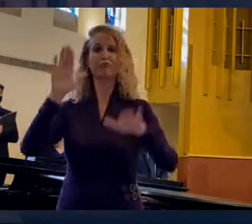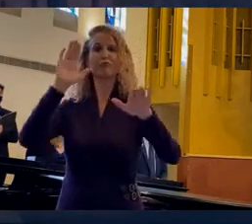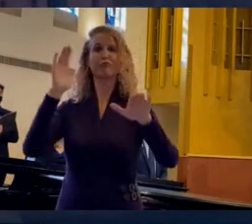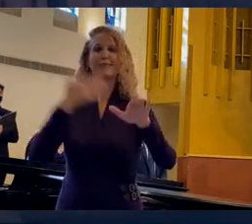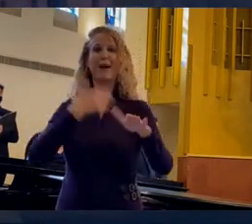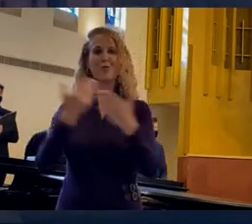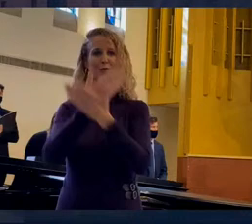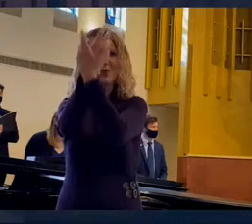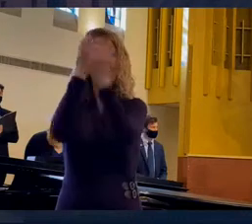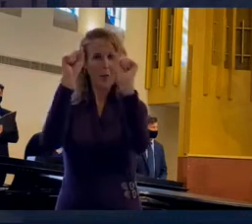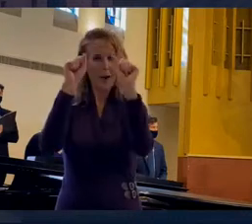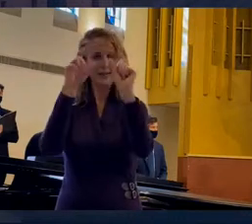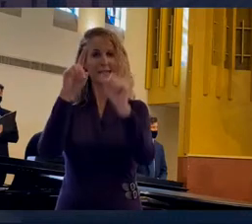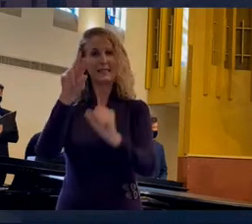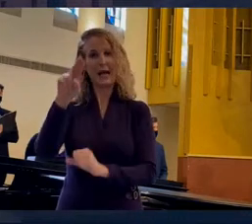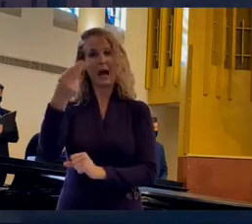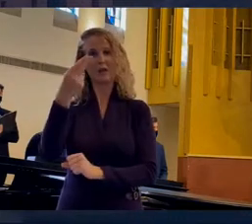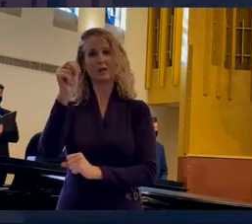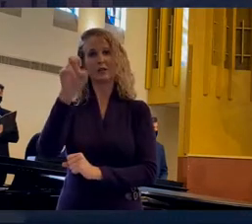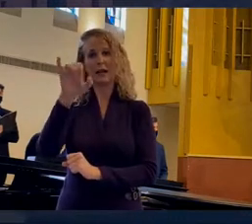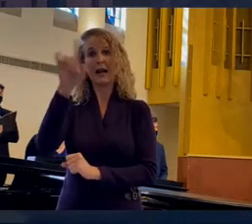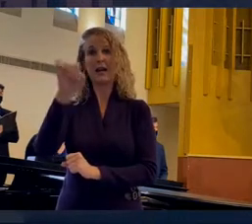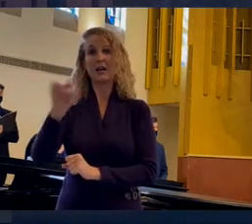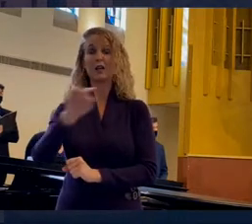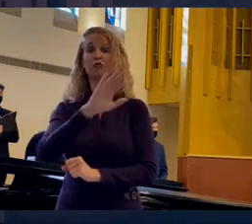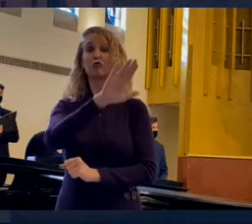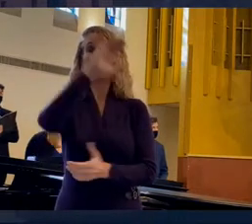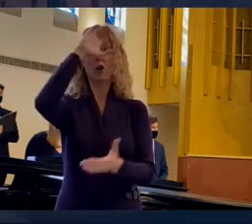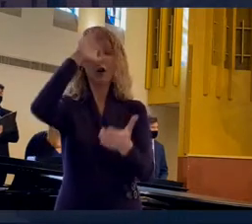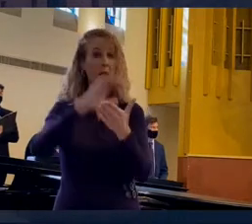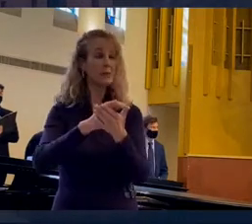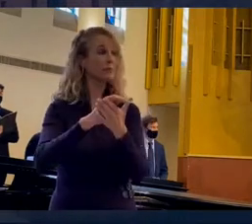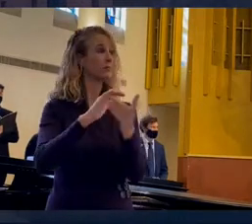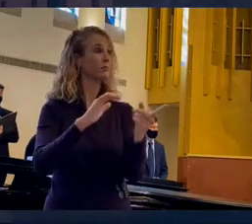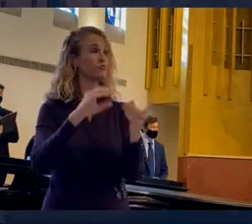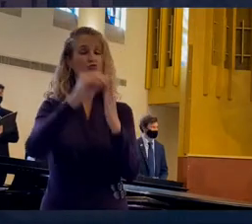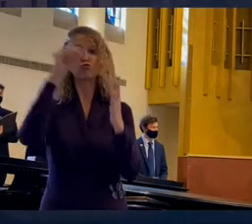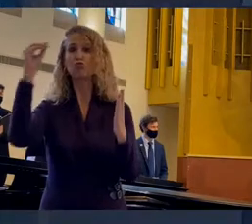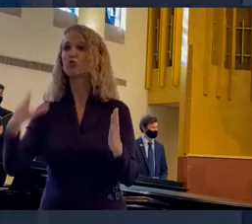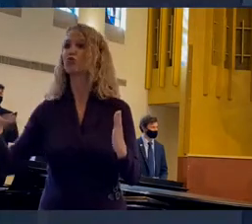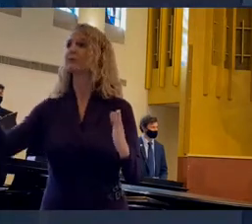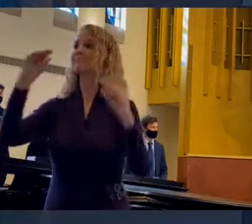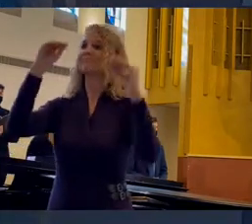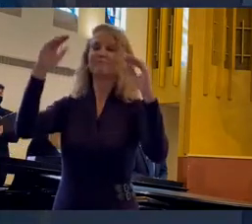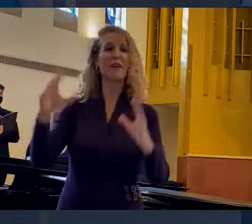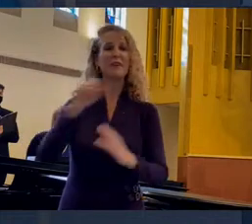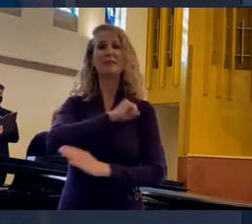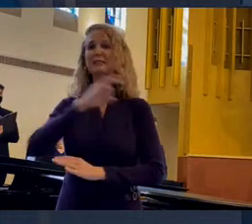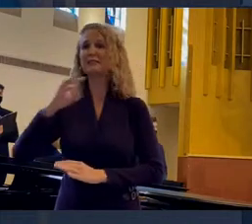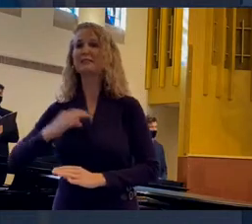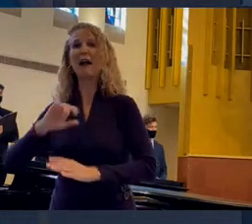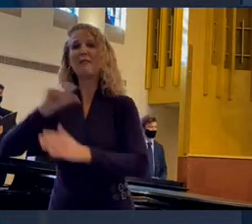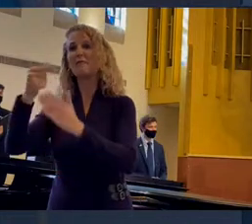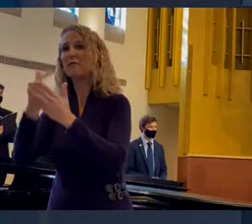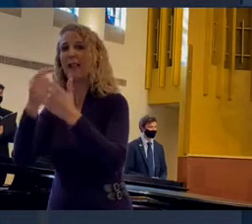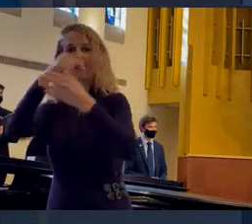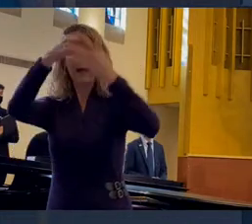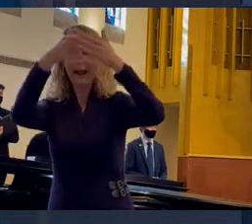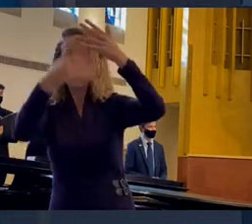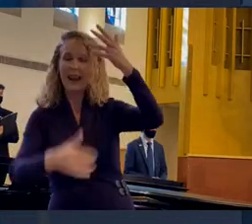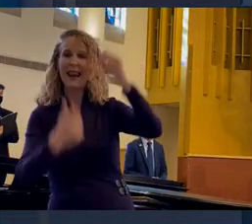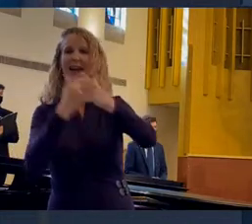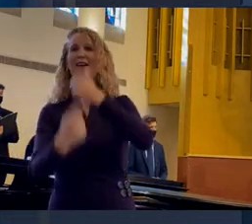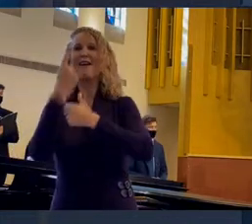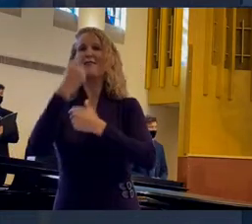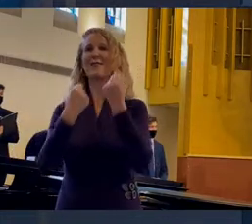president, Dr. Hanycz. We welcome Dr. Hanycz, her husband, students, faculty, staff, alumni, board members, all the people